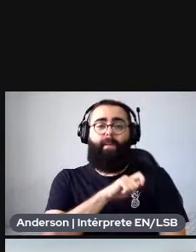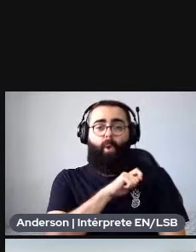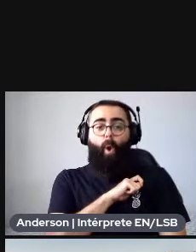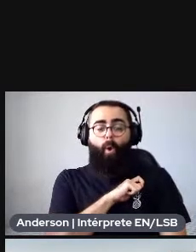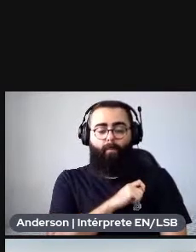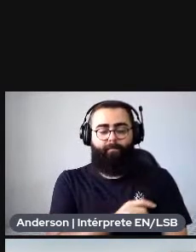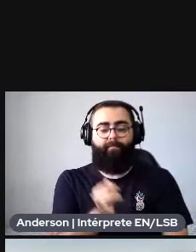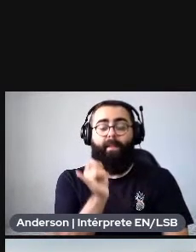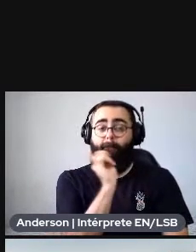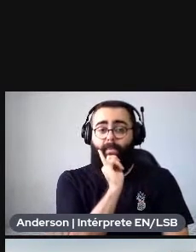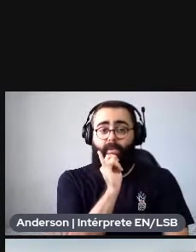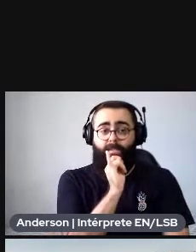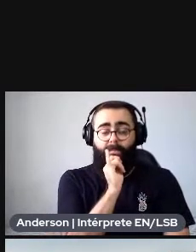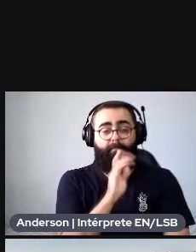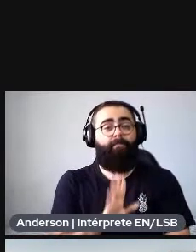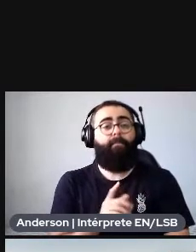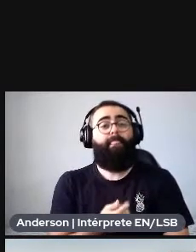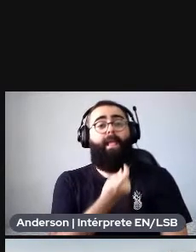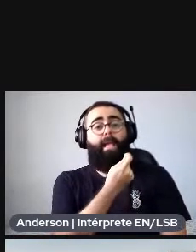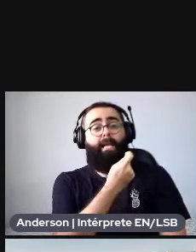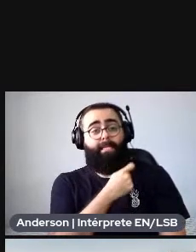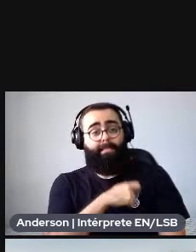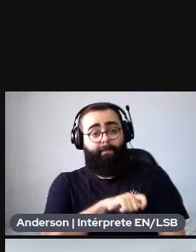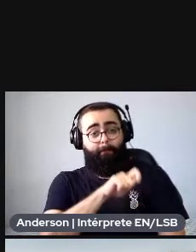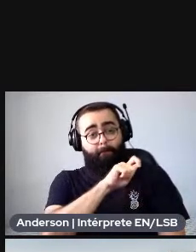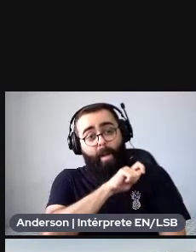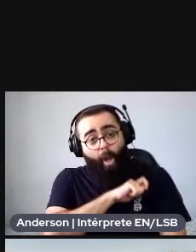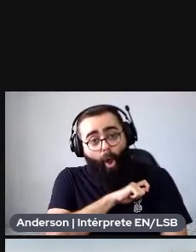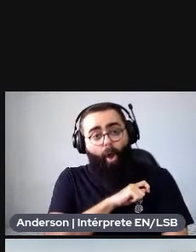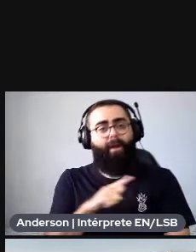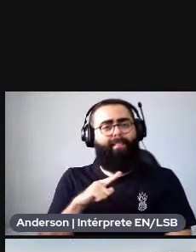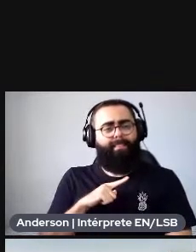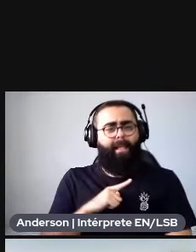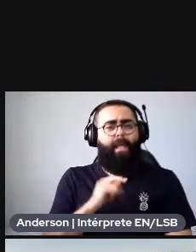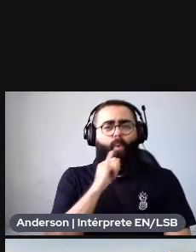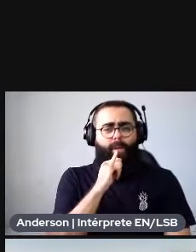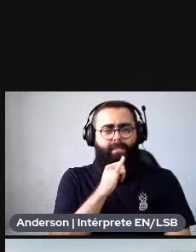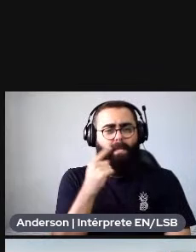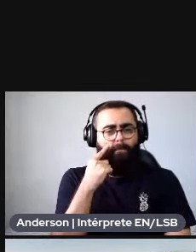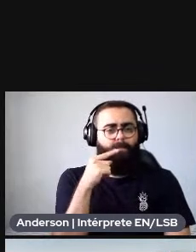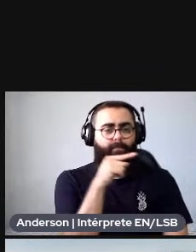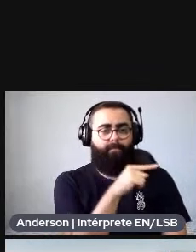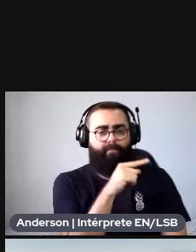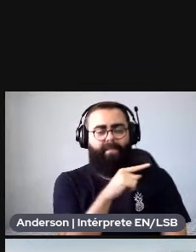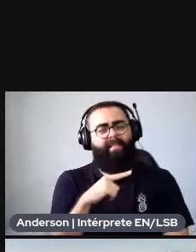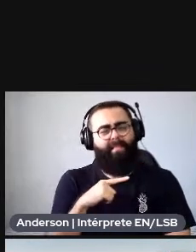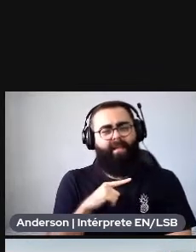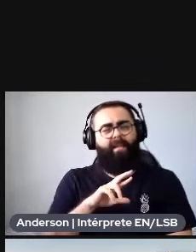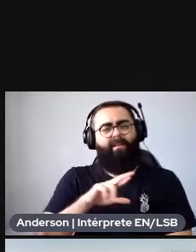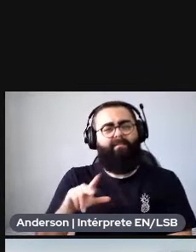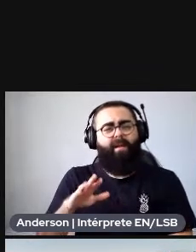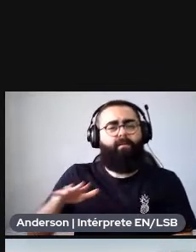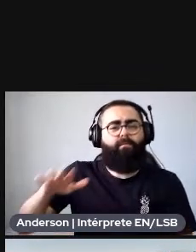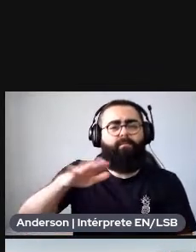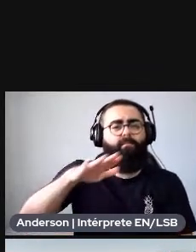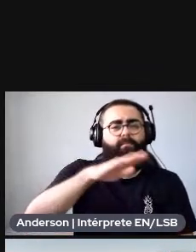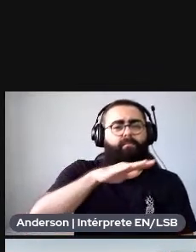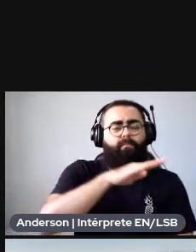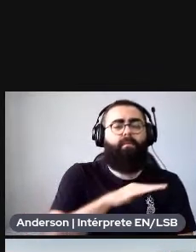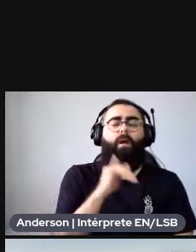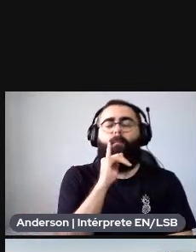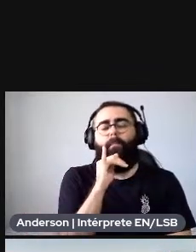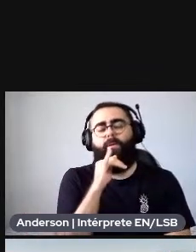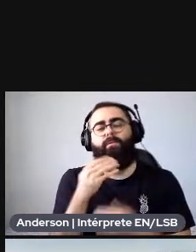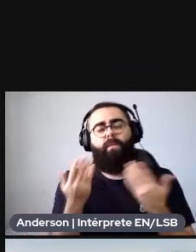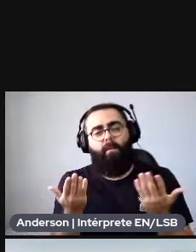Spanish, verbs from quite different source fields seem to have been reanalyzed to finally function as a spectral